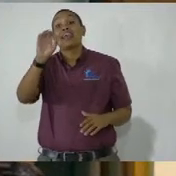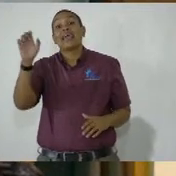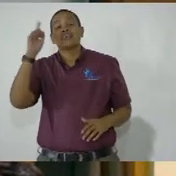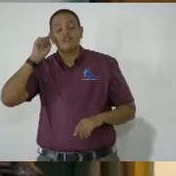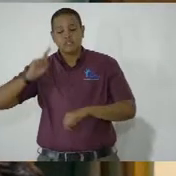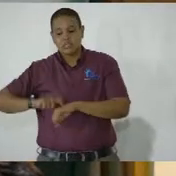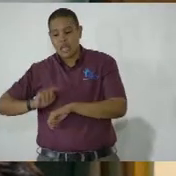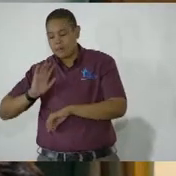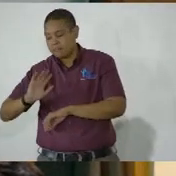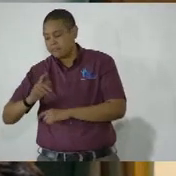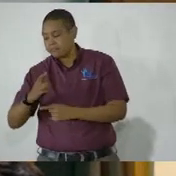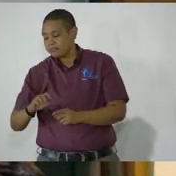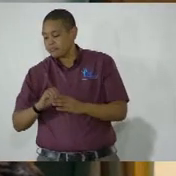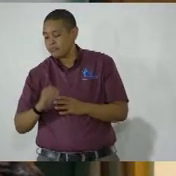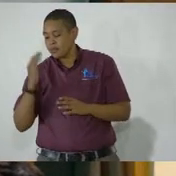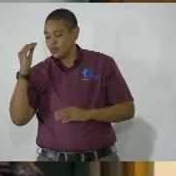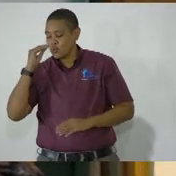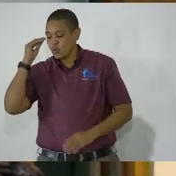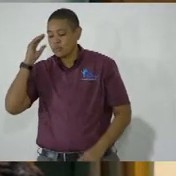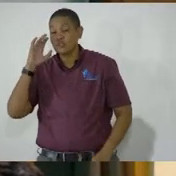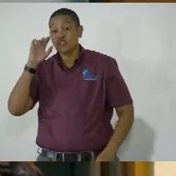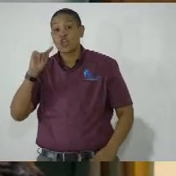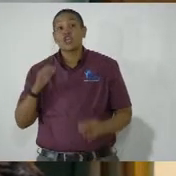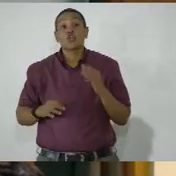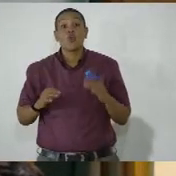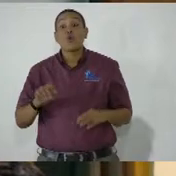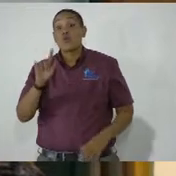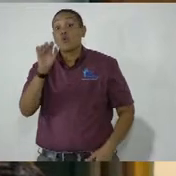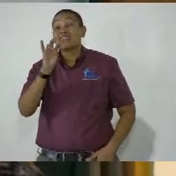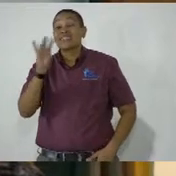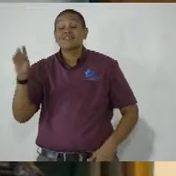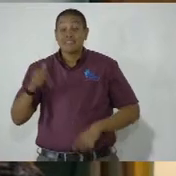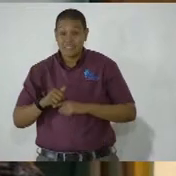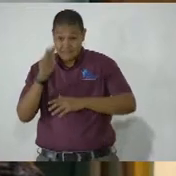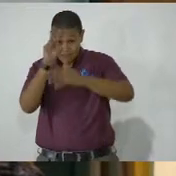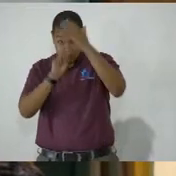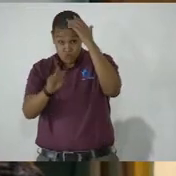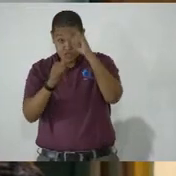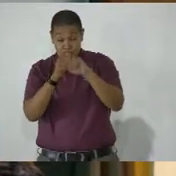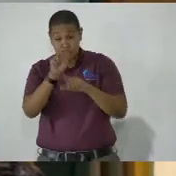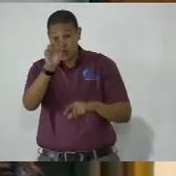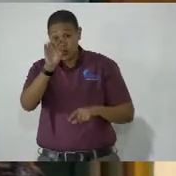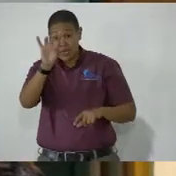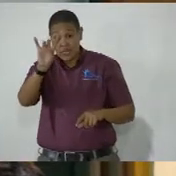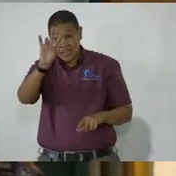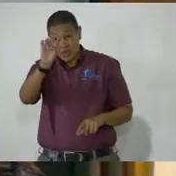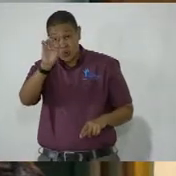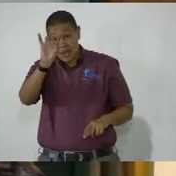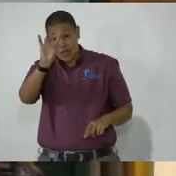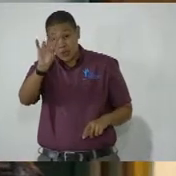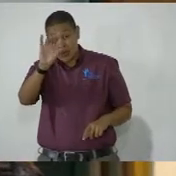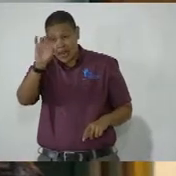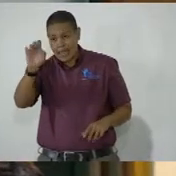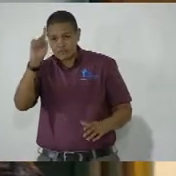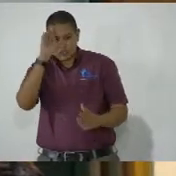period. In the Home Circuit Court, 177 of the projected 282 cases were disposed